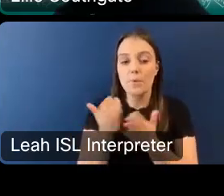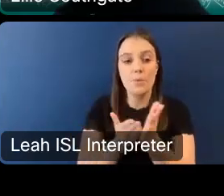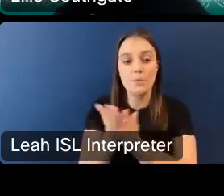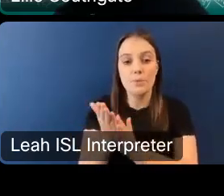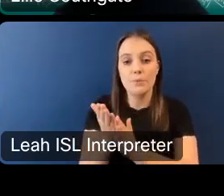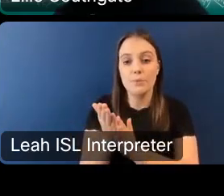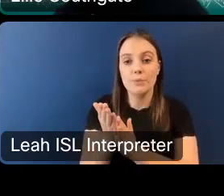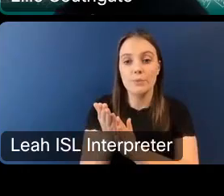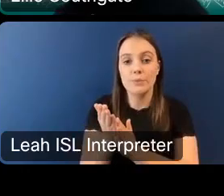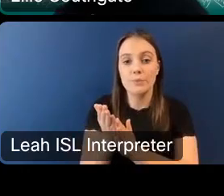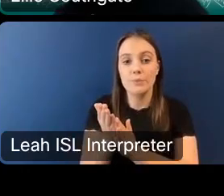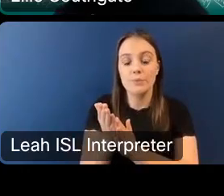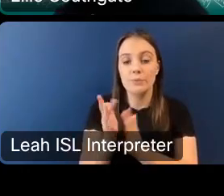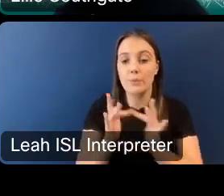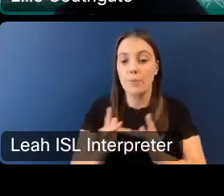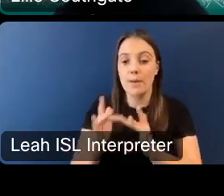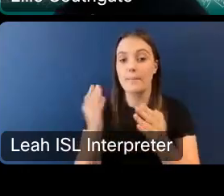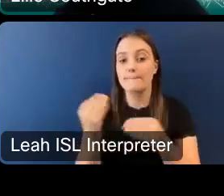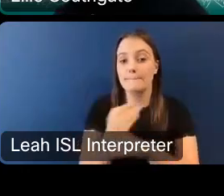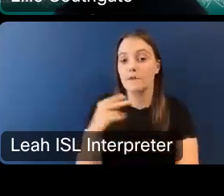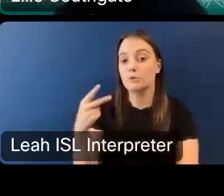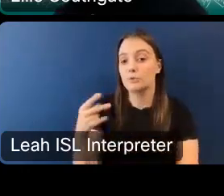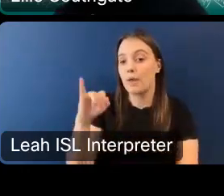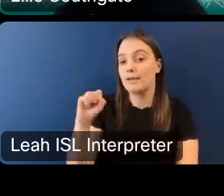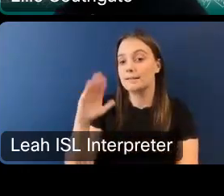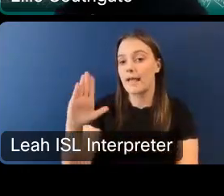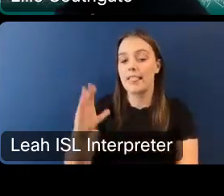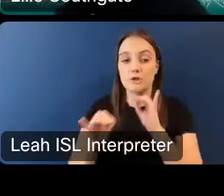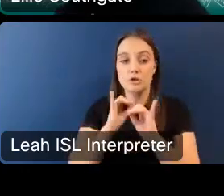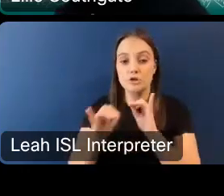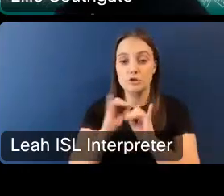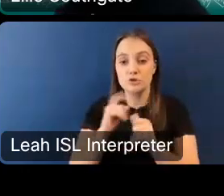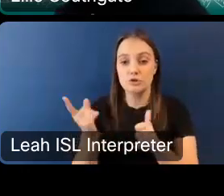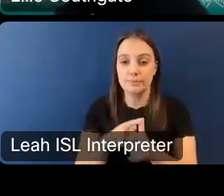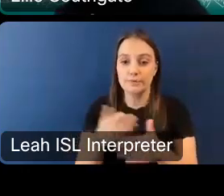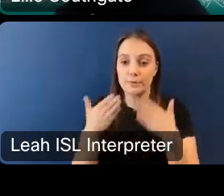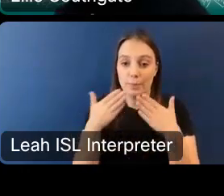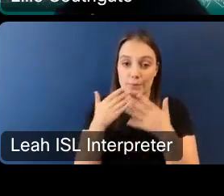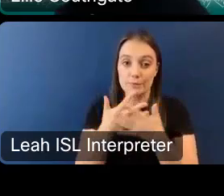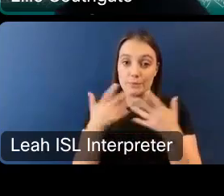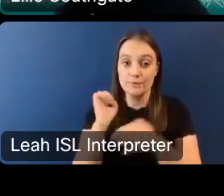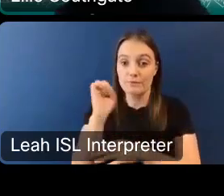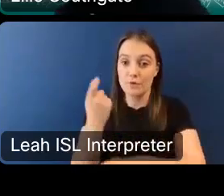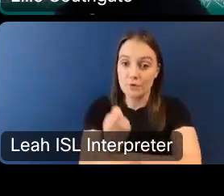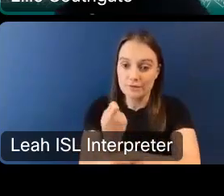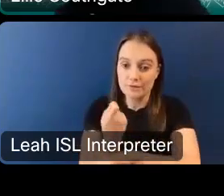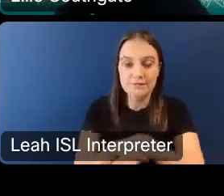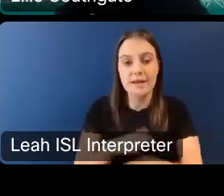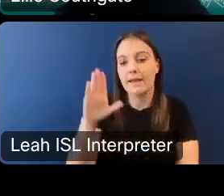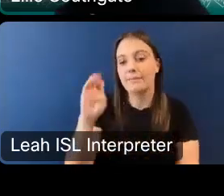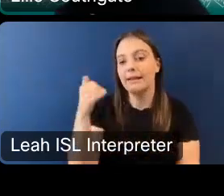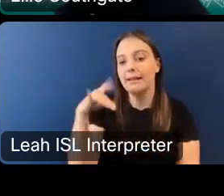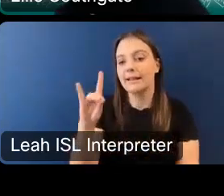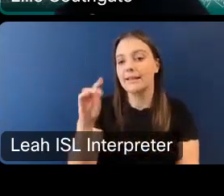our webinar by our two ISL interpreters. We're very grateful for your time. Thank you, Leah Murray